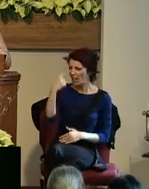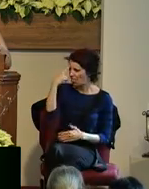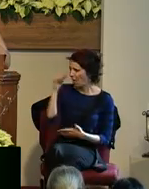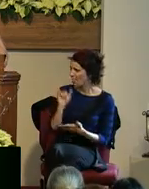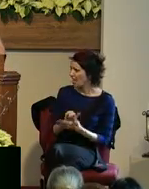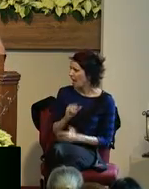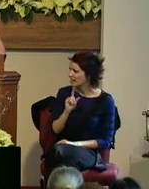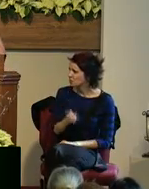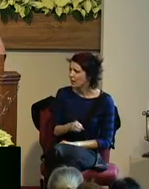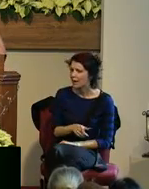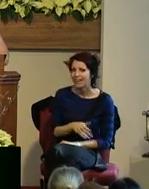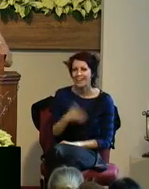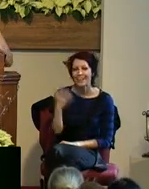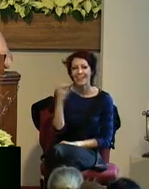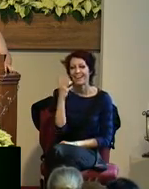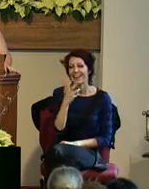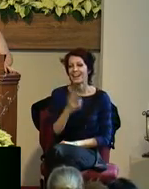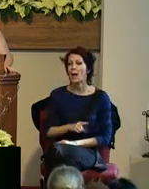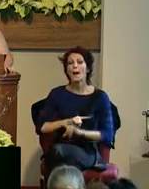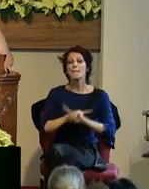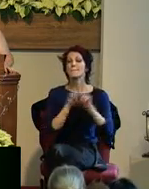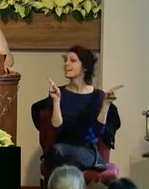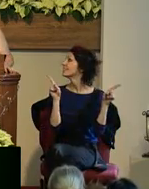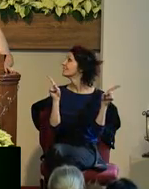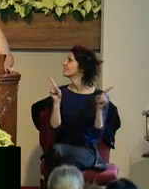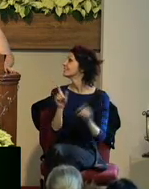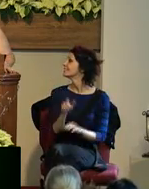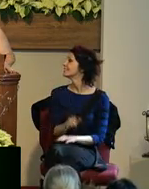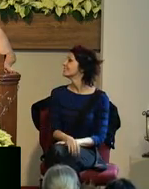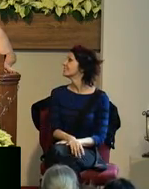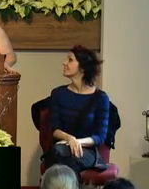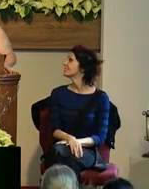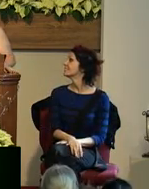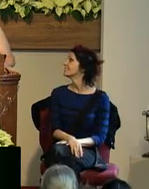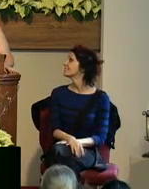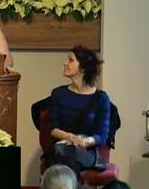that is but there's there's